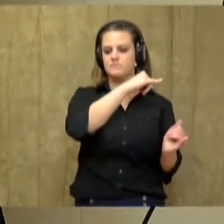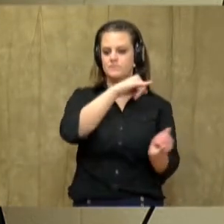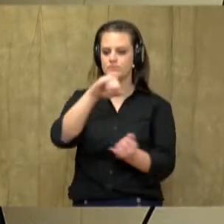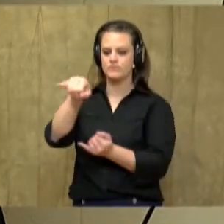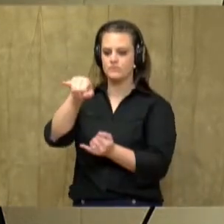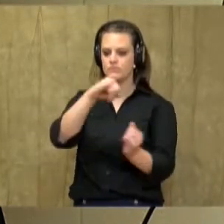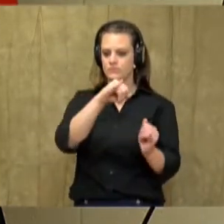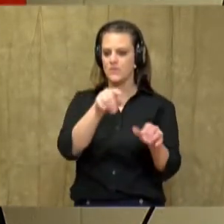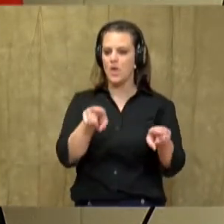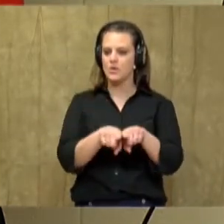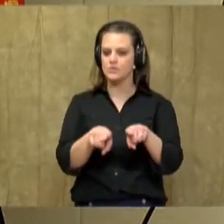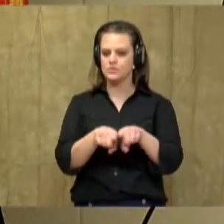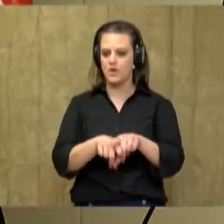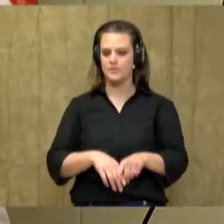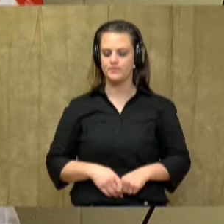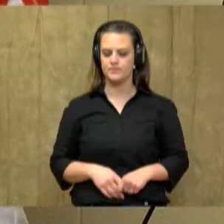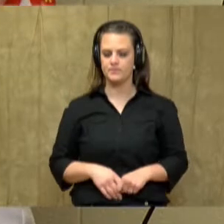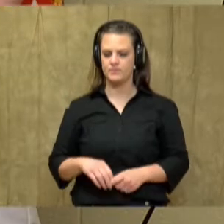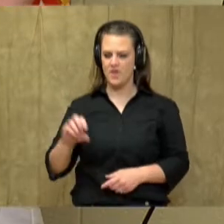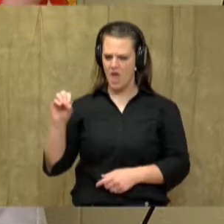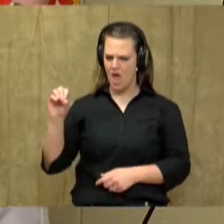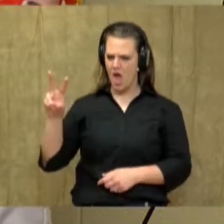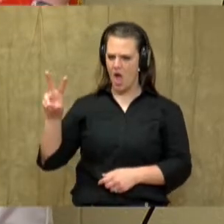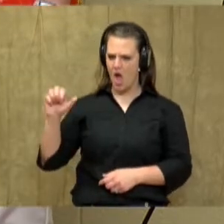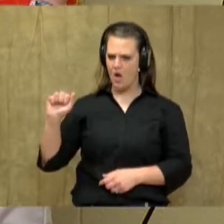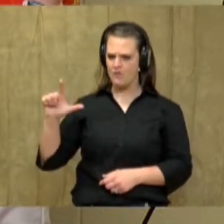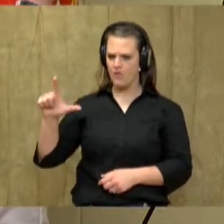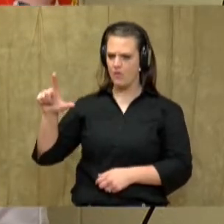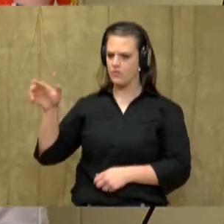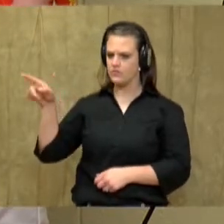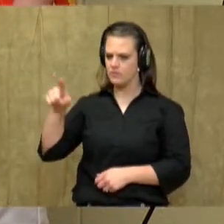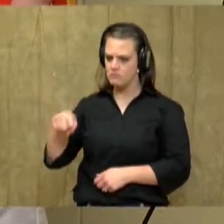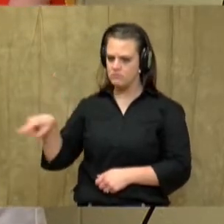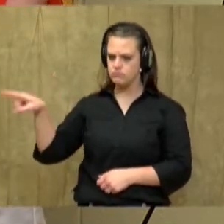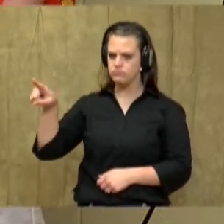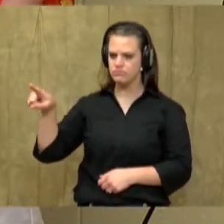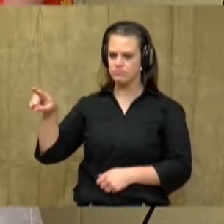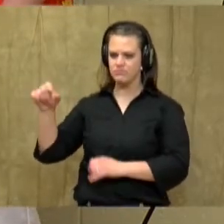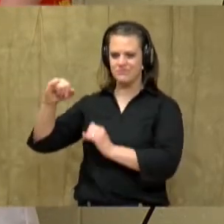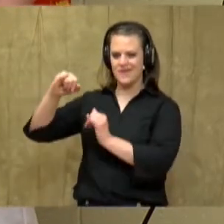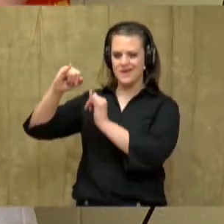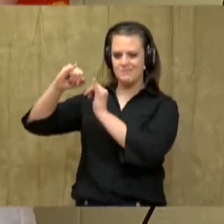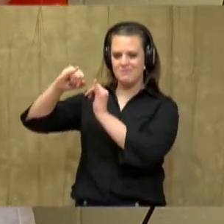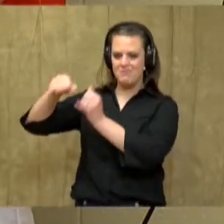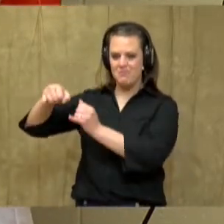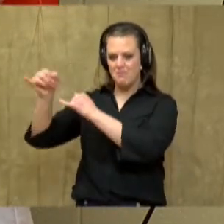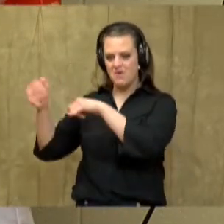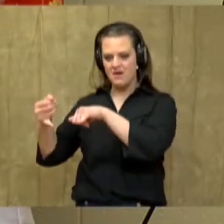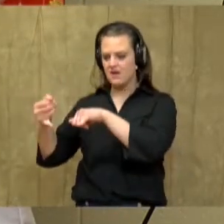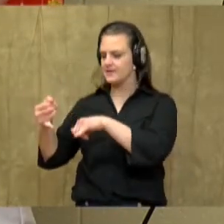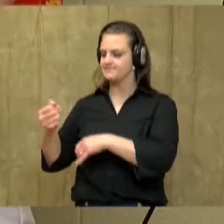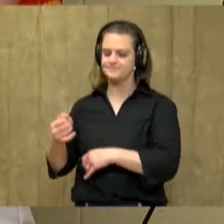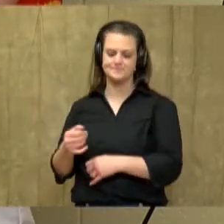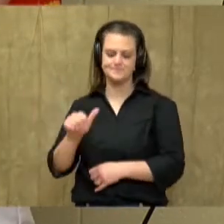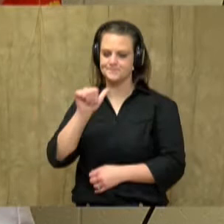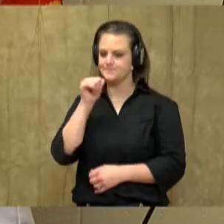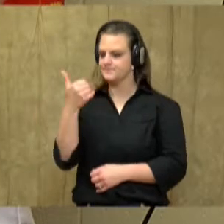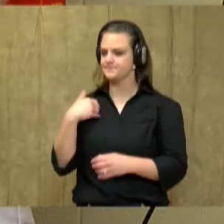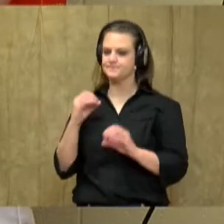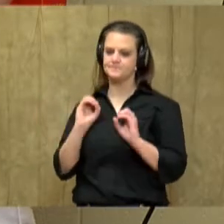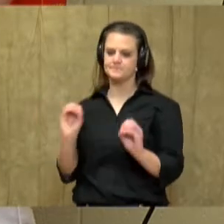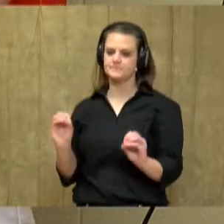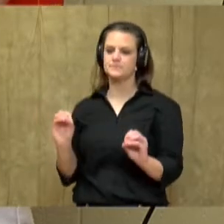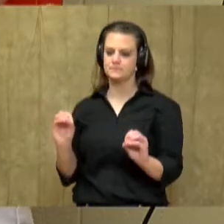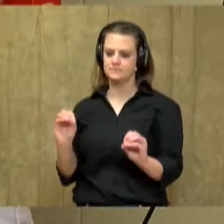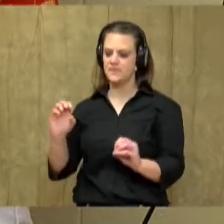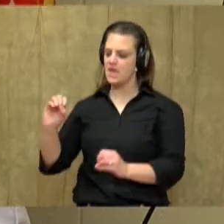well. What about that oval? Does it have any lines? Does it have any parallel lines? Nope, it sure doesn't.